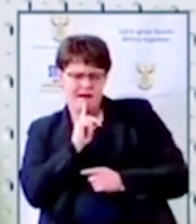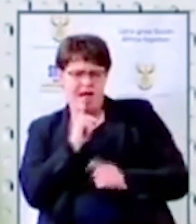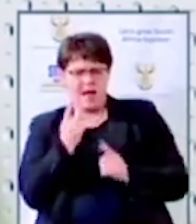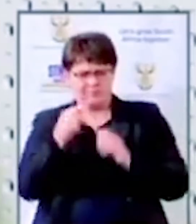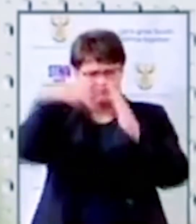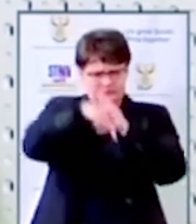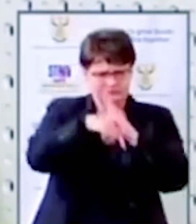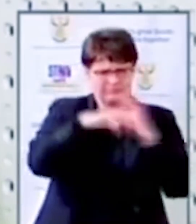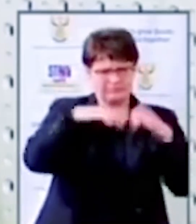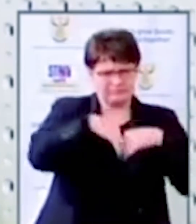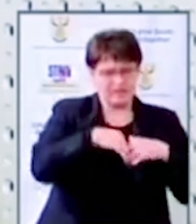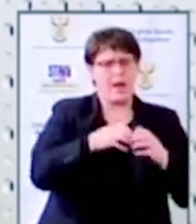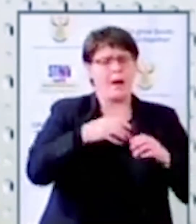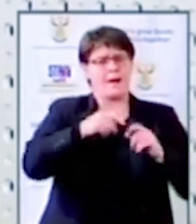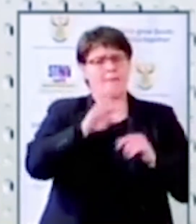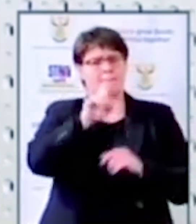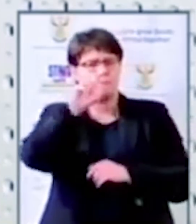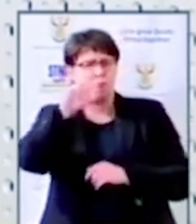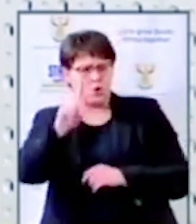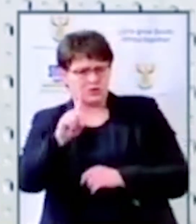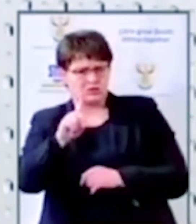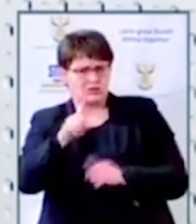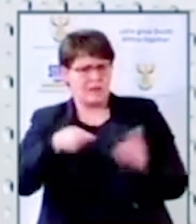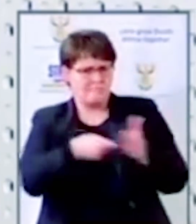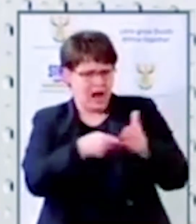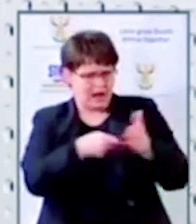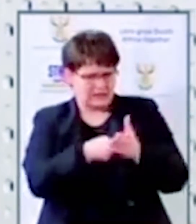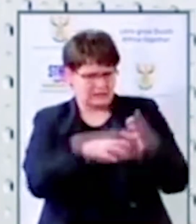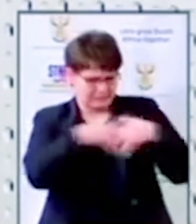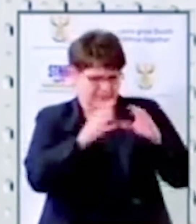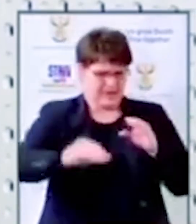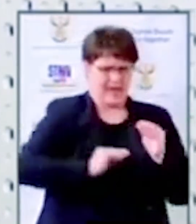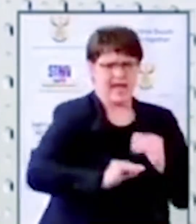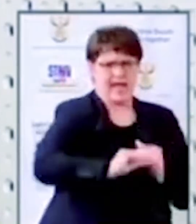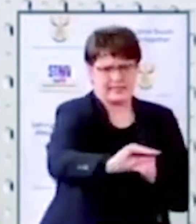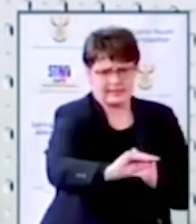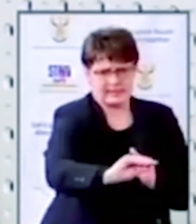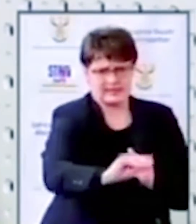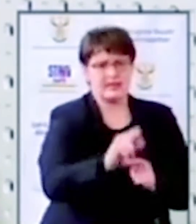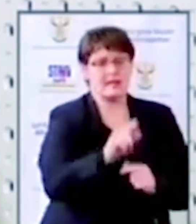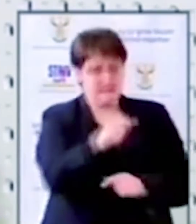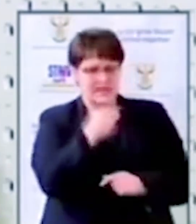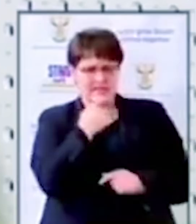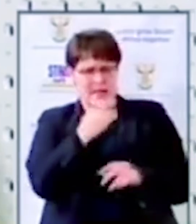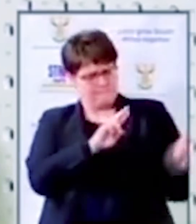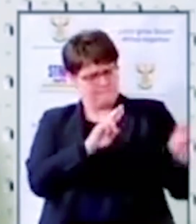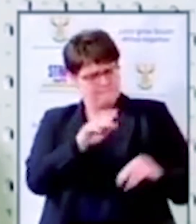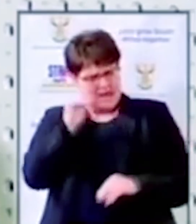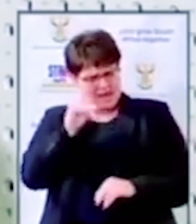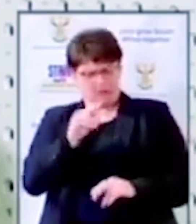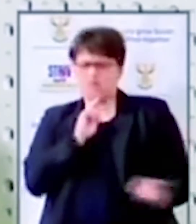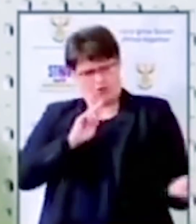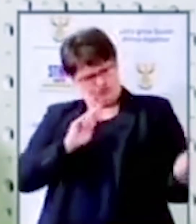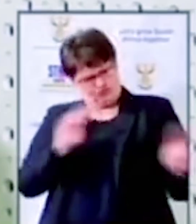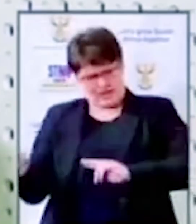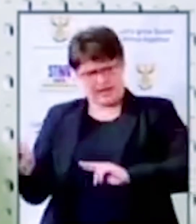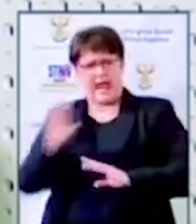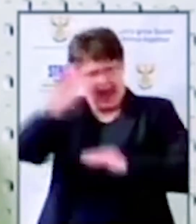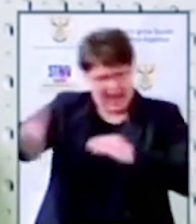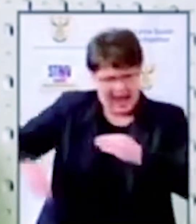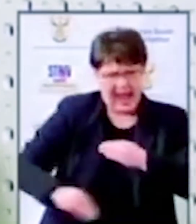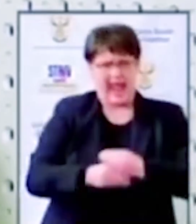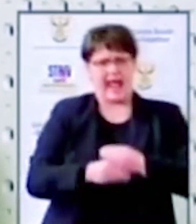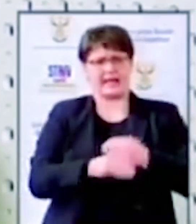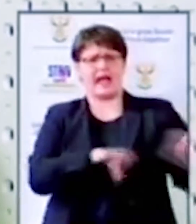market. The bank has stated that they stand ready to take additional